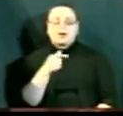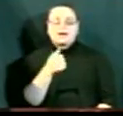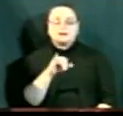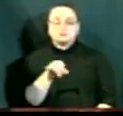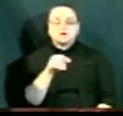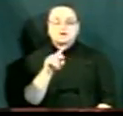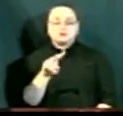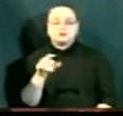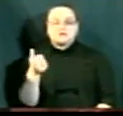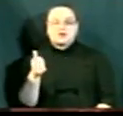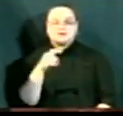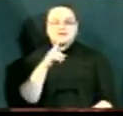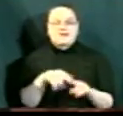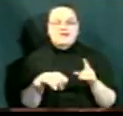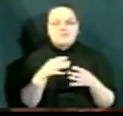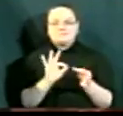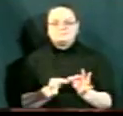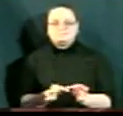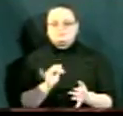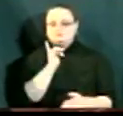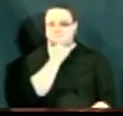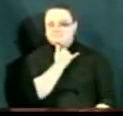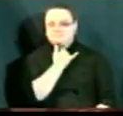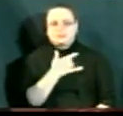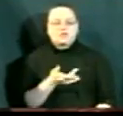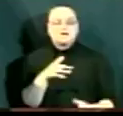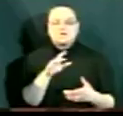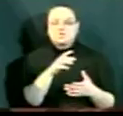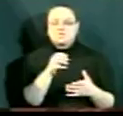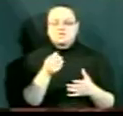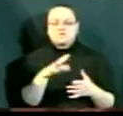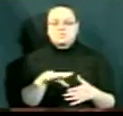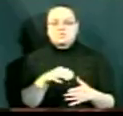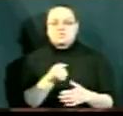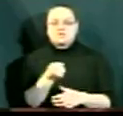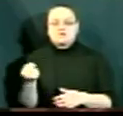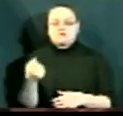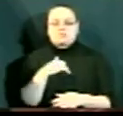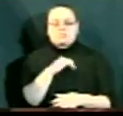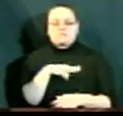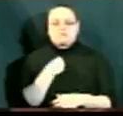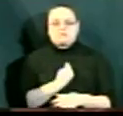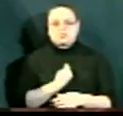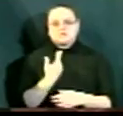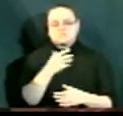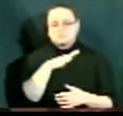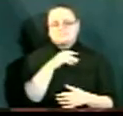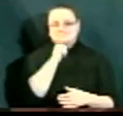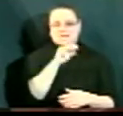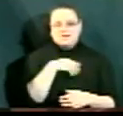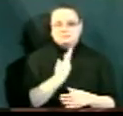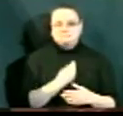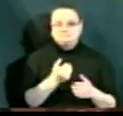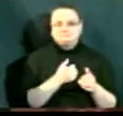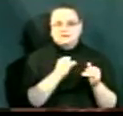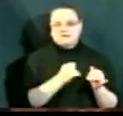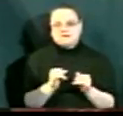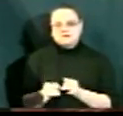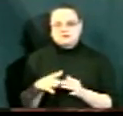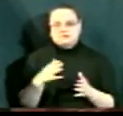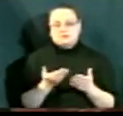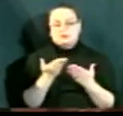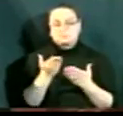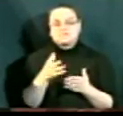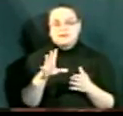that they cannot be misinterpreted to exclude transgender and gender nonconforming individuals. We also propose to